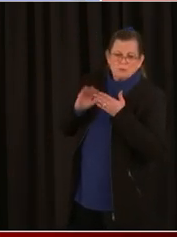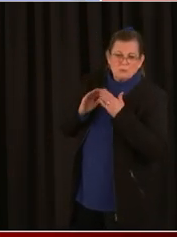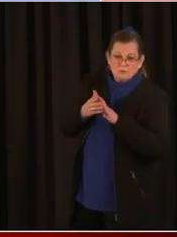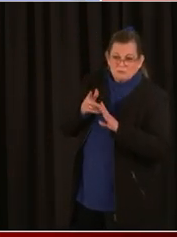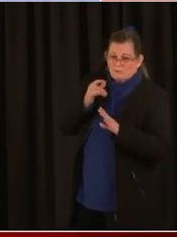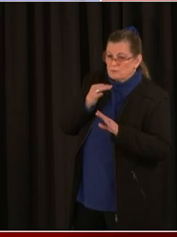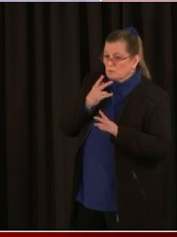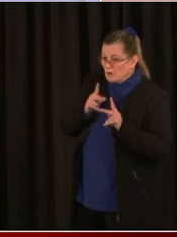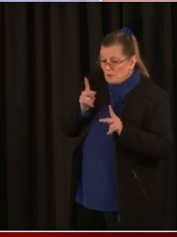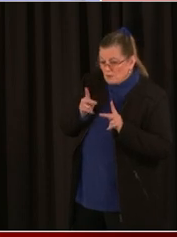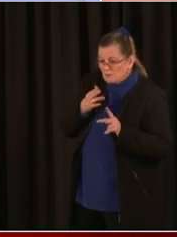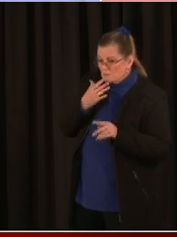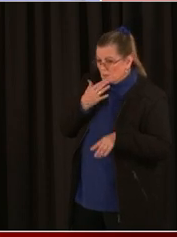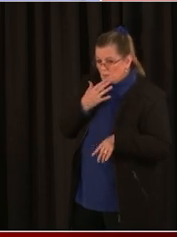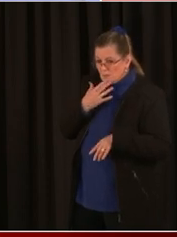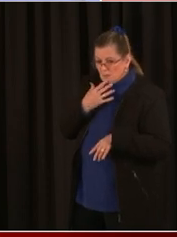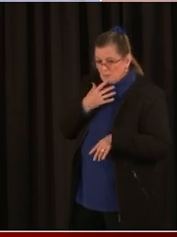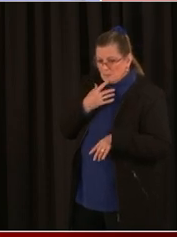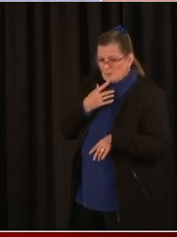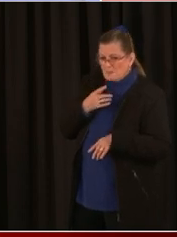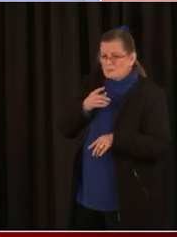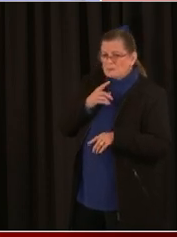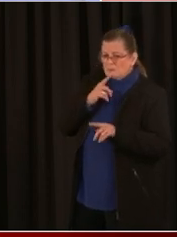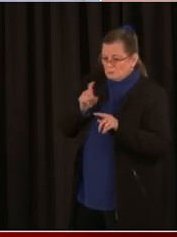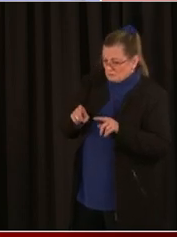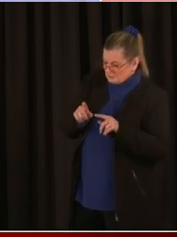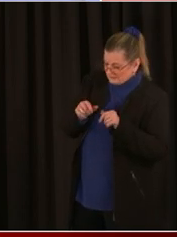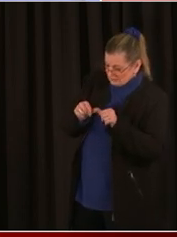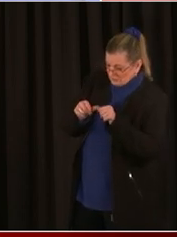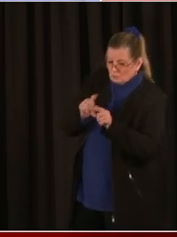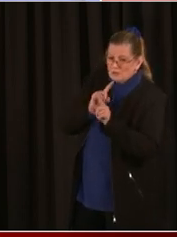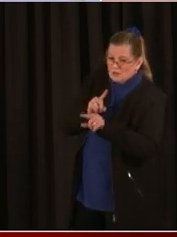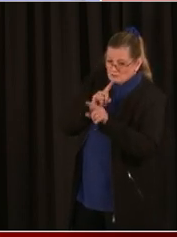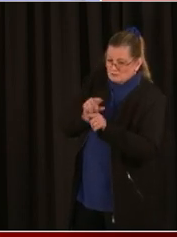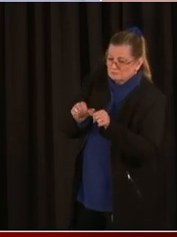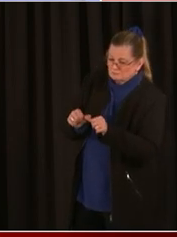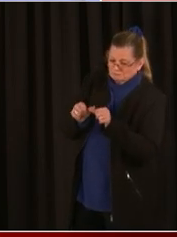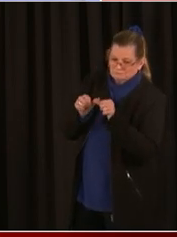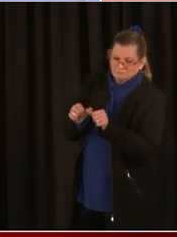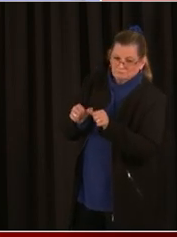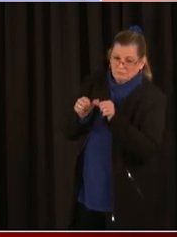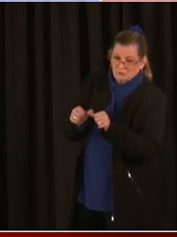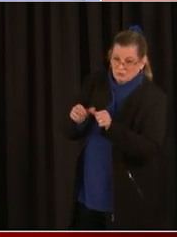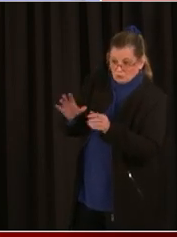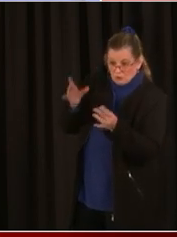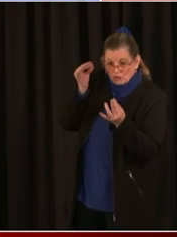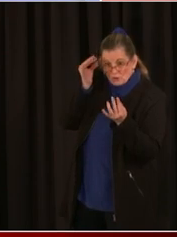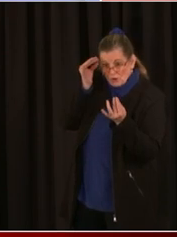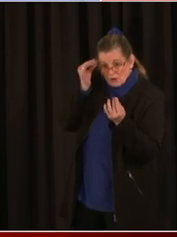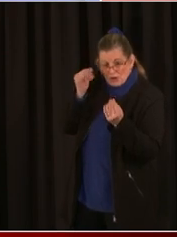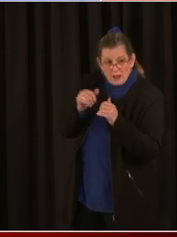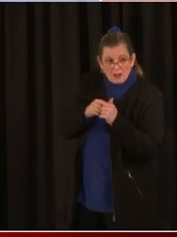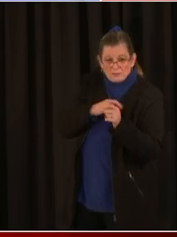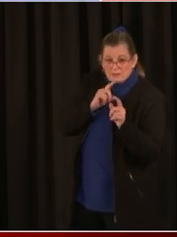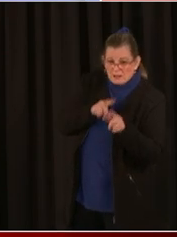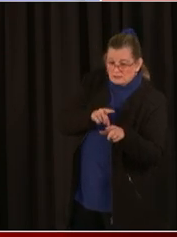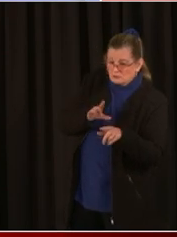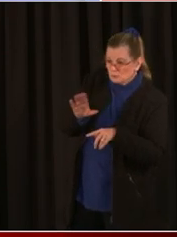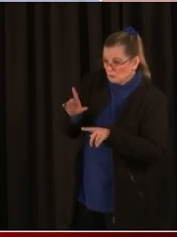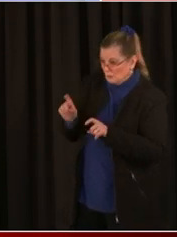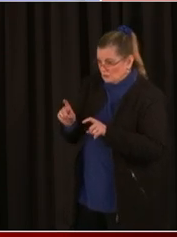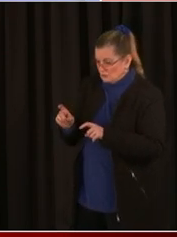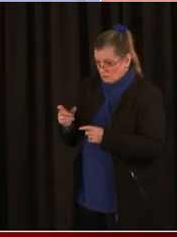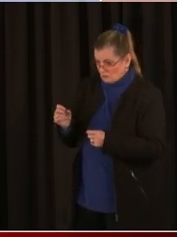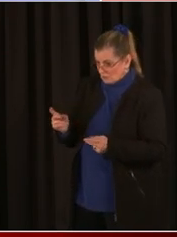color being interested in the vaccine. Let's continue to answer their questions. Let's continue to be very thoughtful in how we answer their